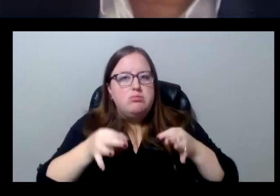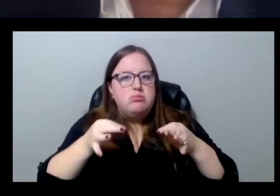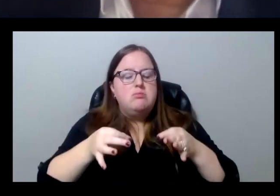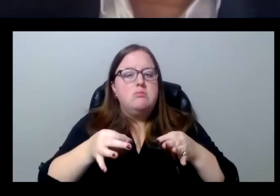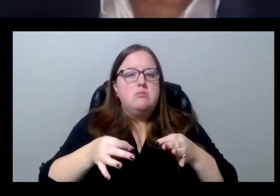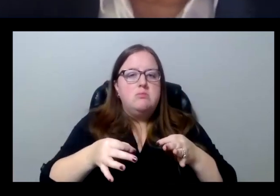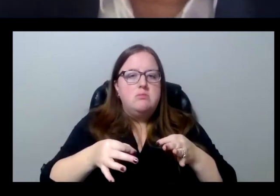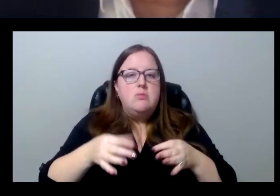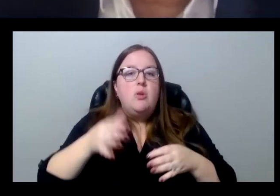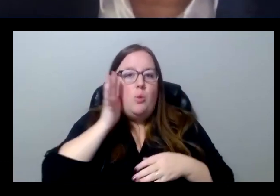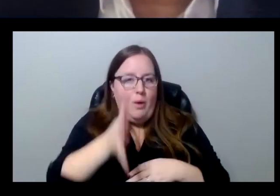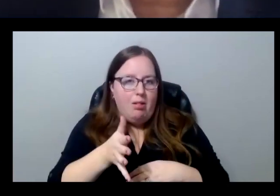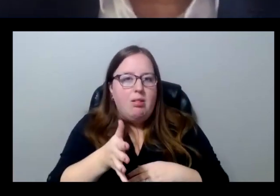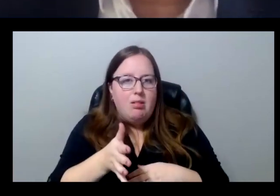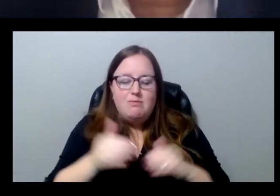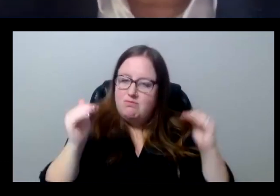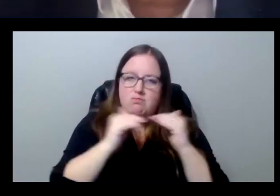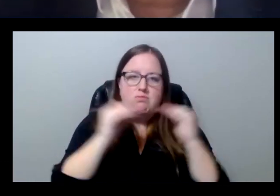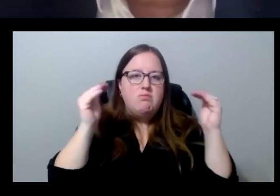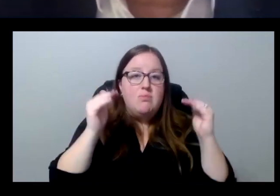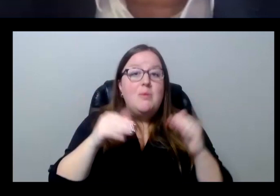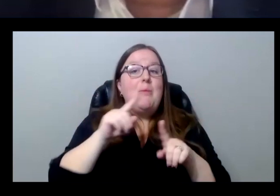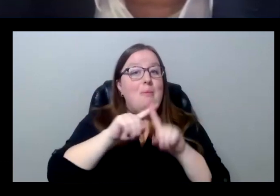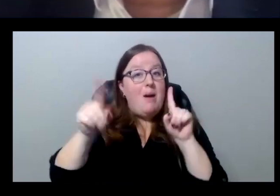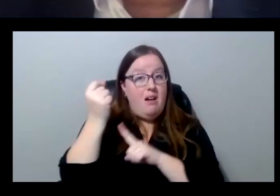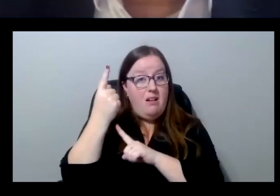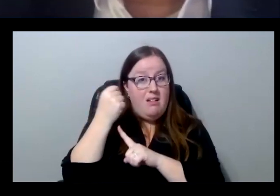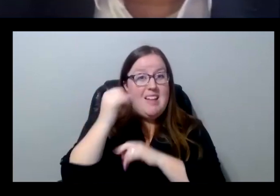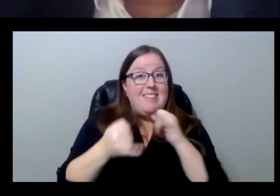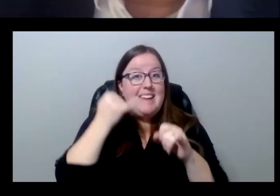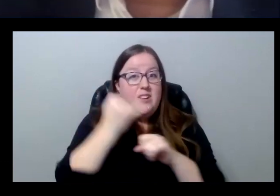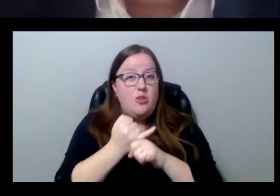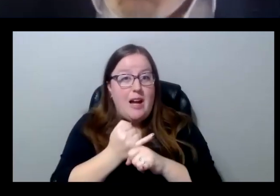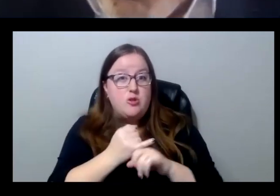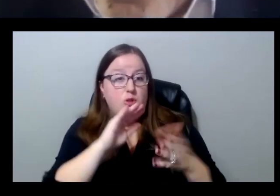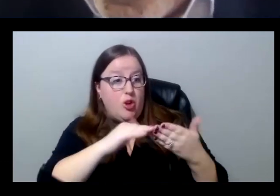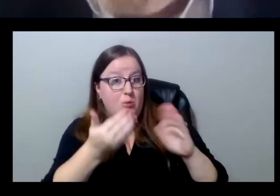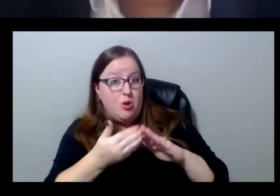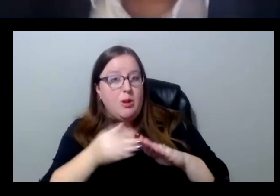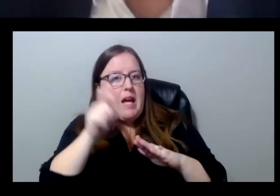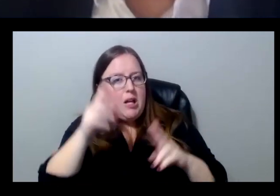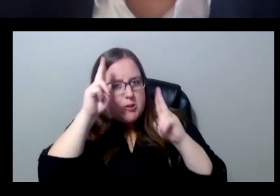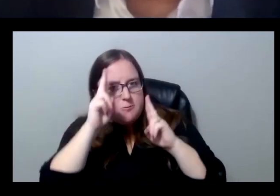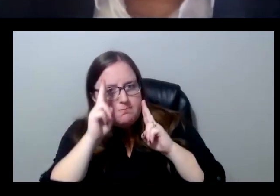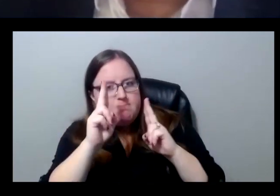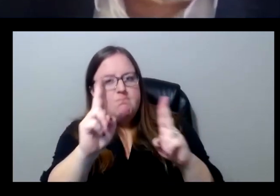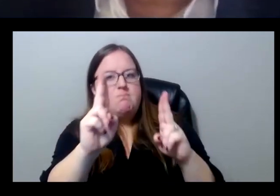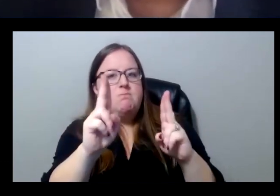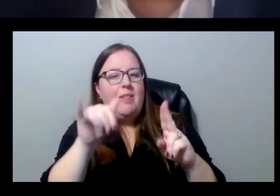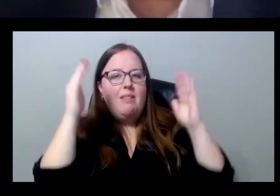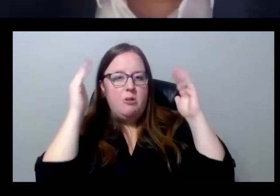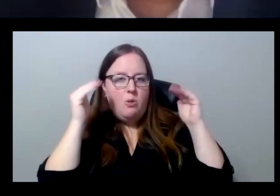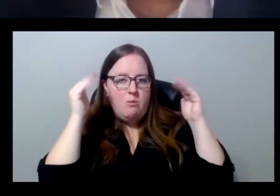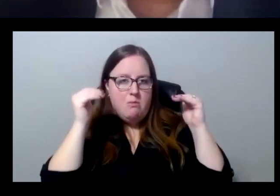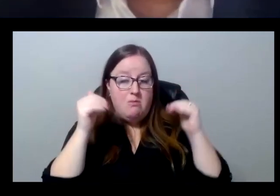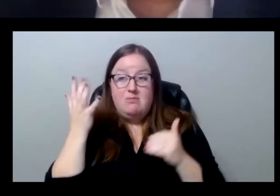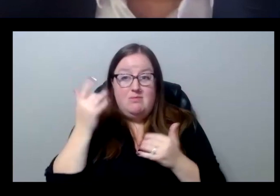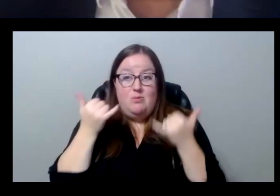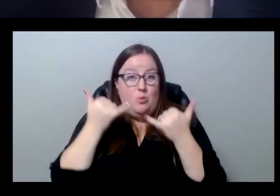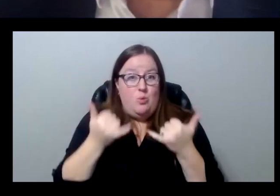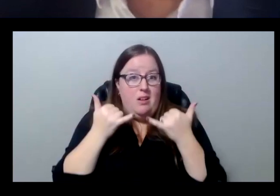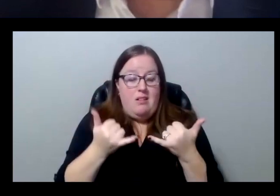selected for torture in the White House, often never returned. Some certainly did, but it